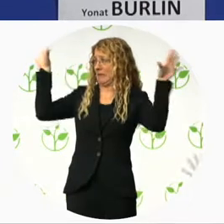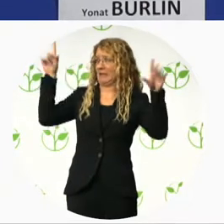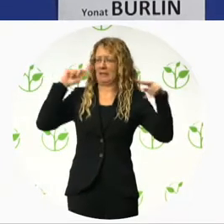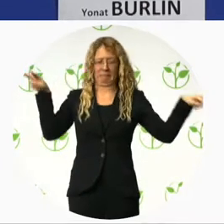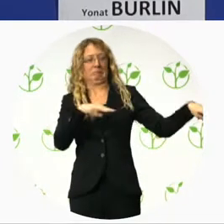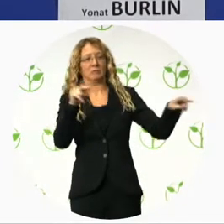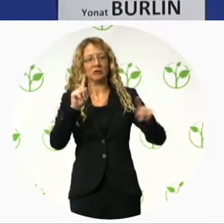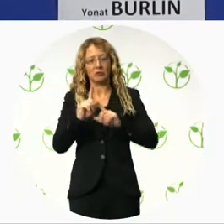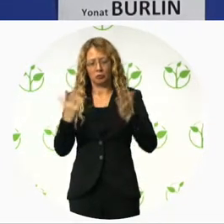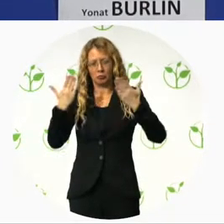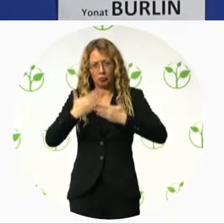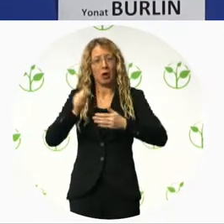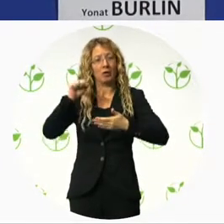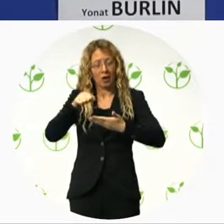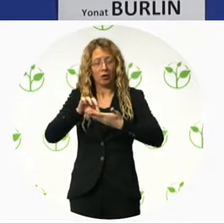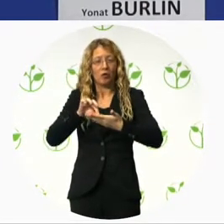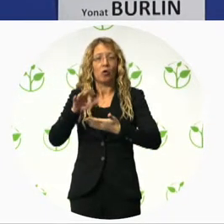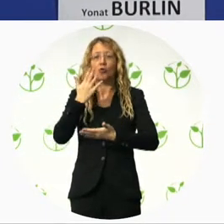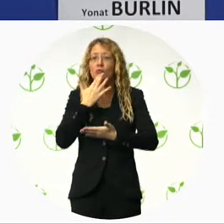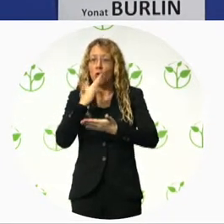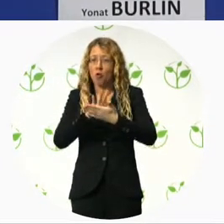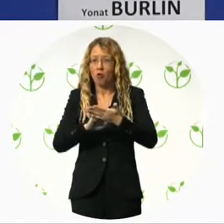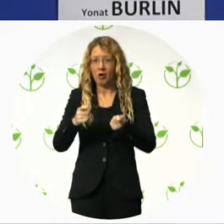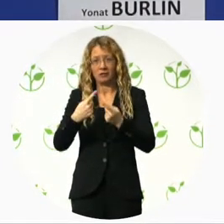audio services, all you need to do is plug in your headset.